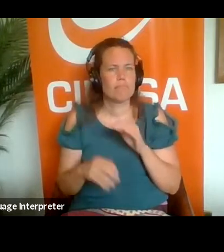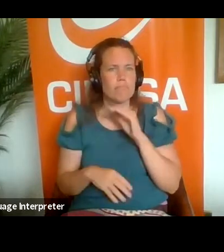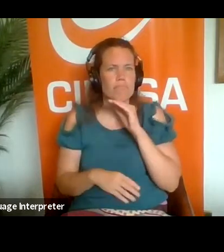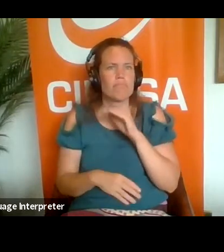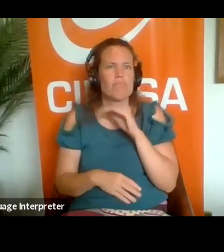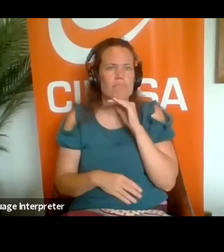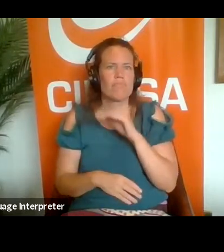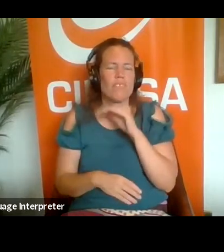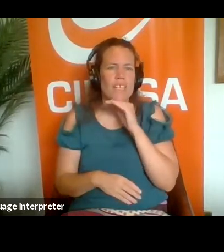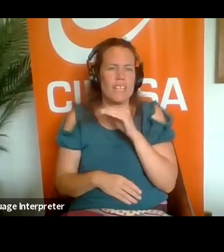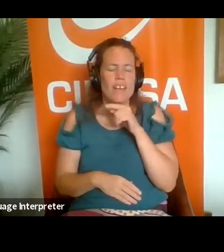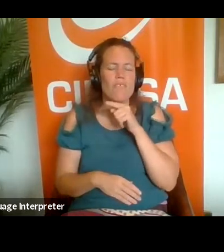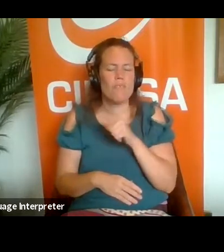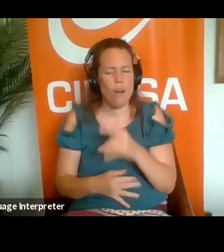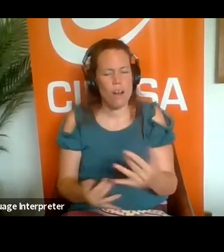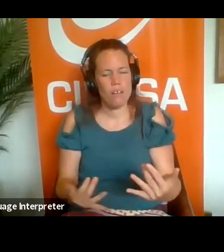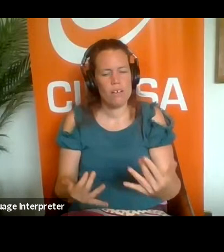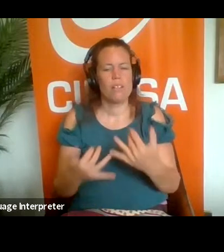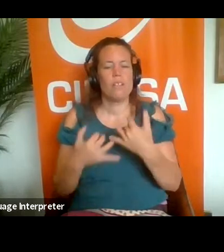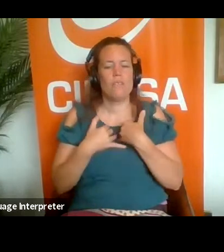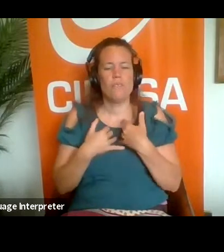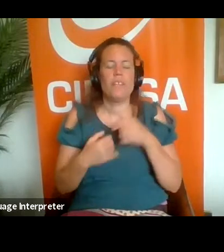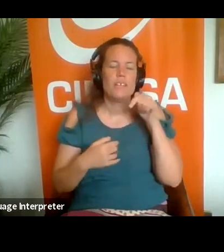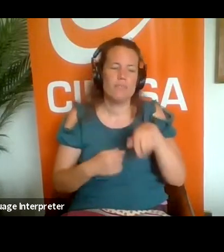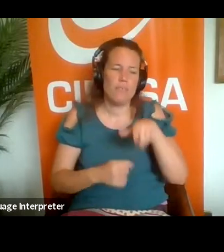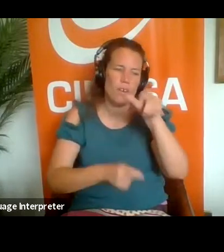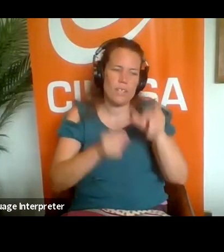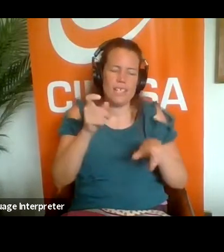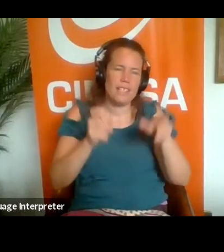inflict fear to citizens on